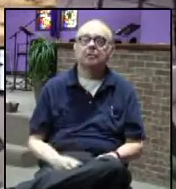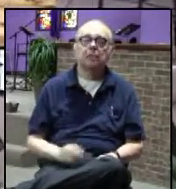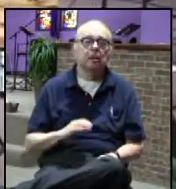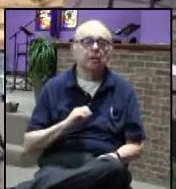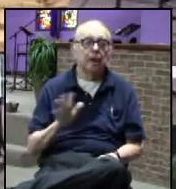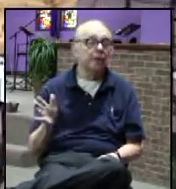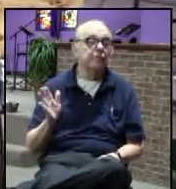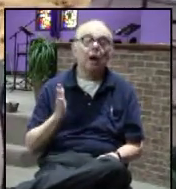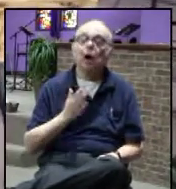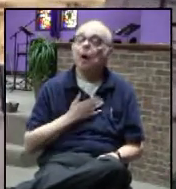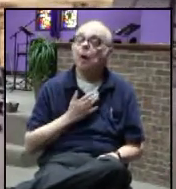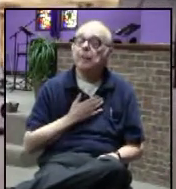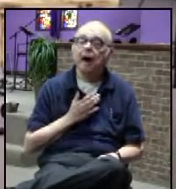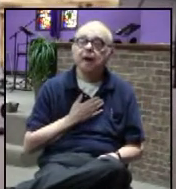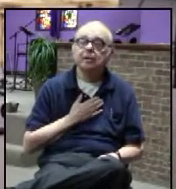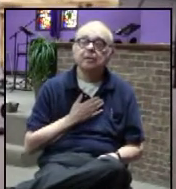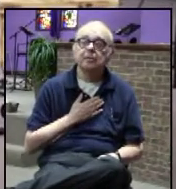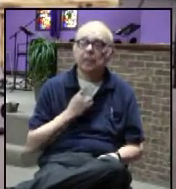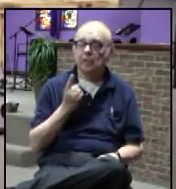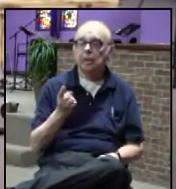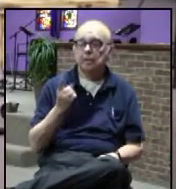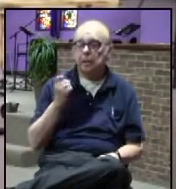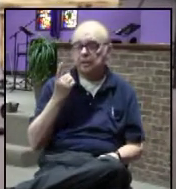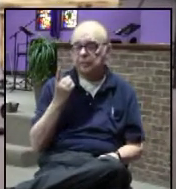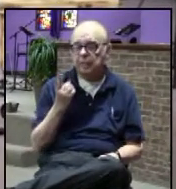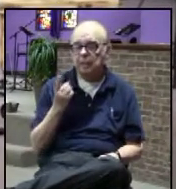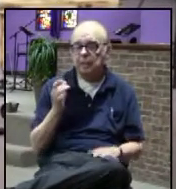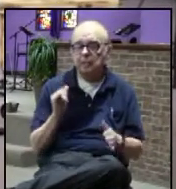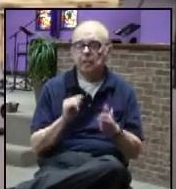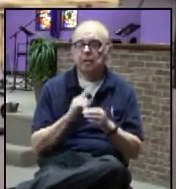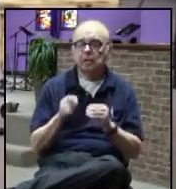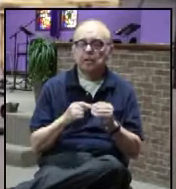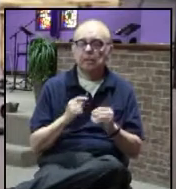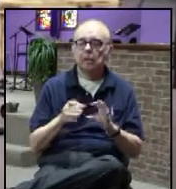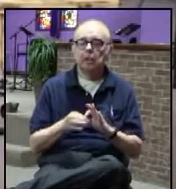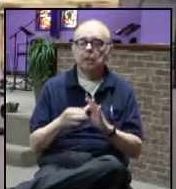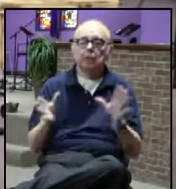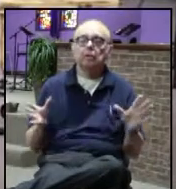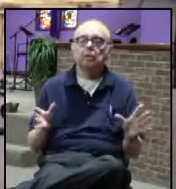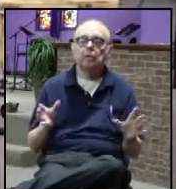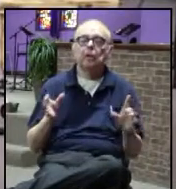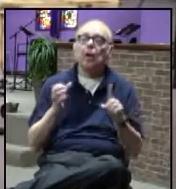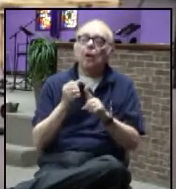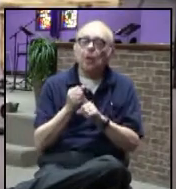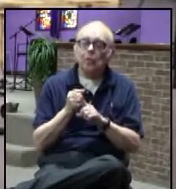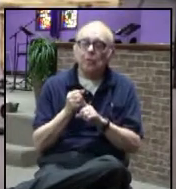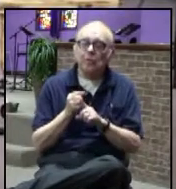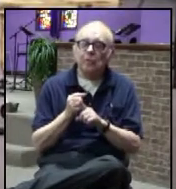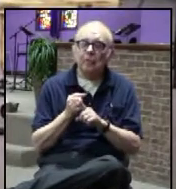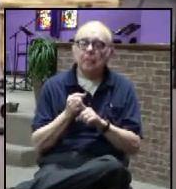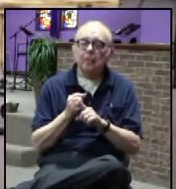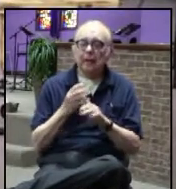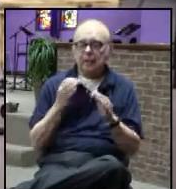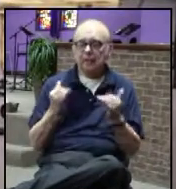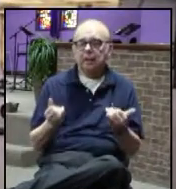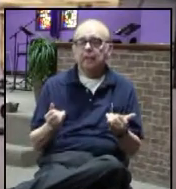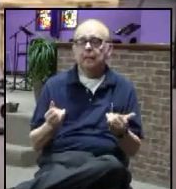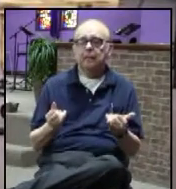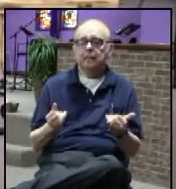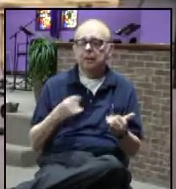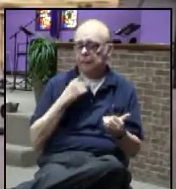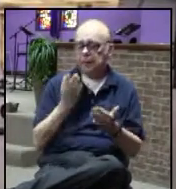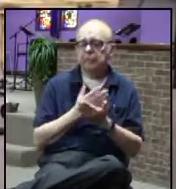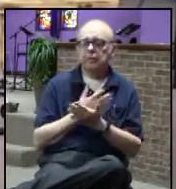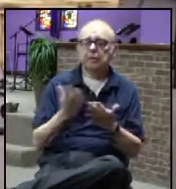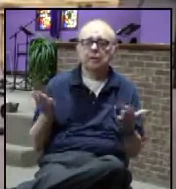It's all mine. And he says you've got to understand about releasing the grip. Now, let me say